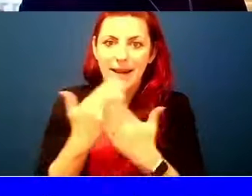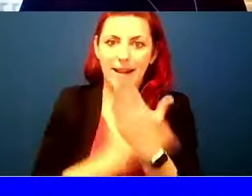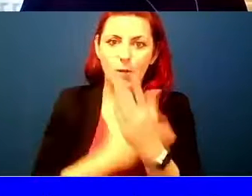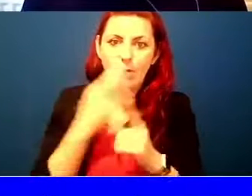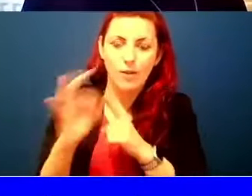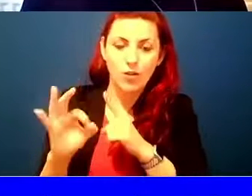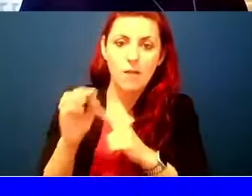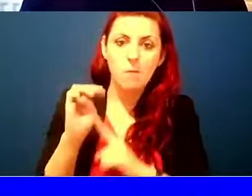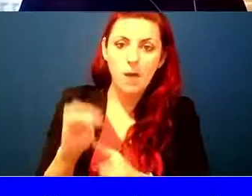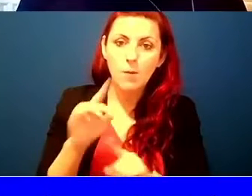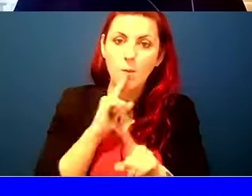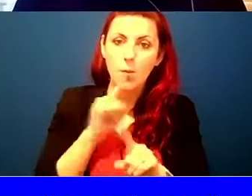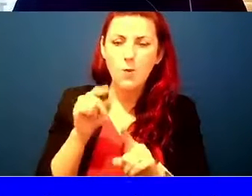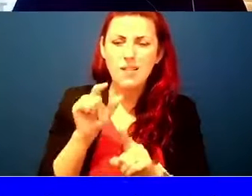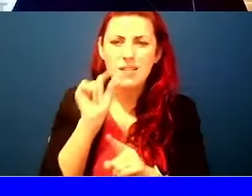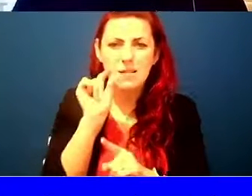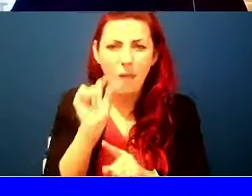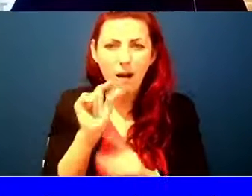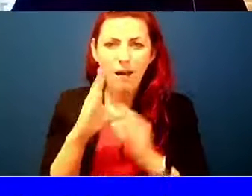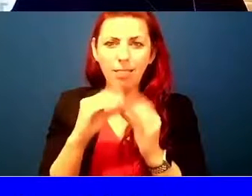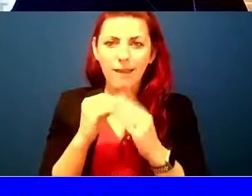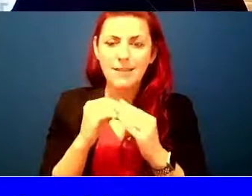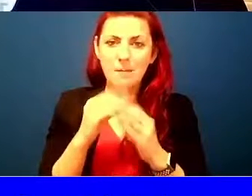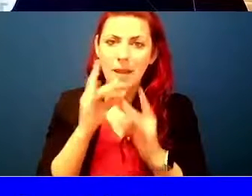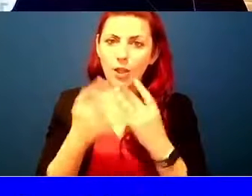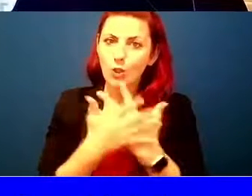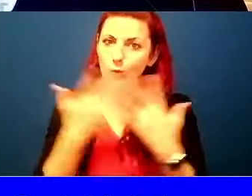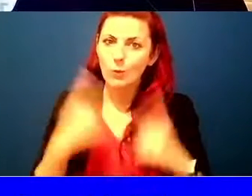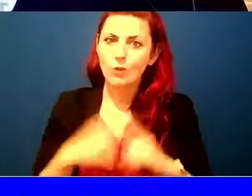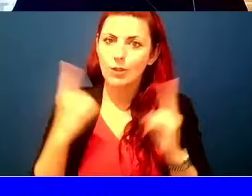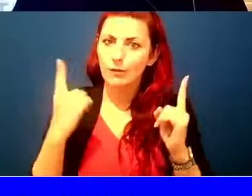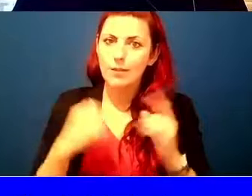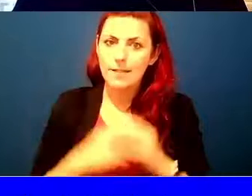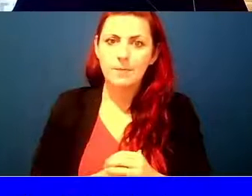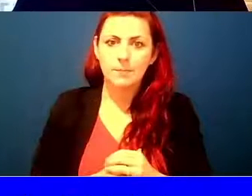things, little things, also make a difference.